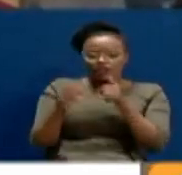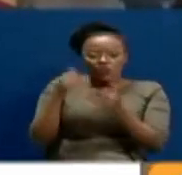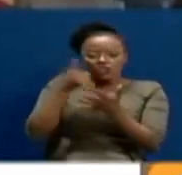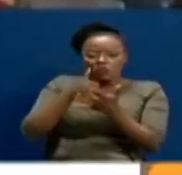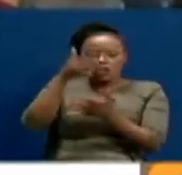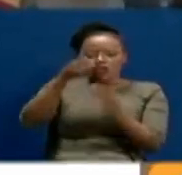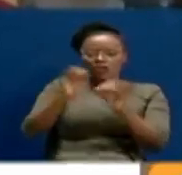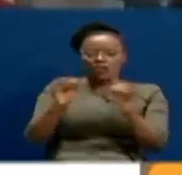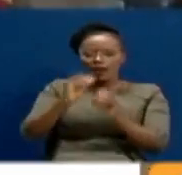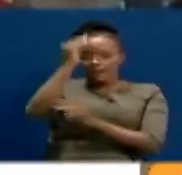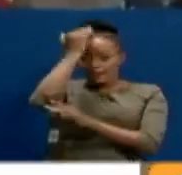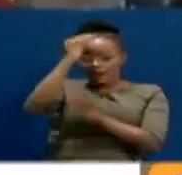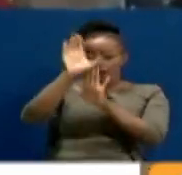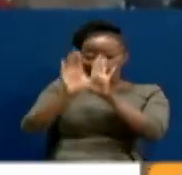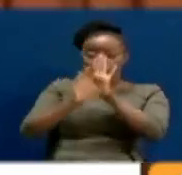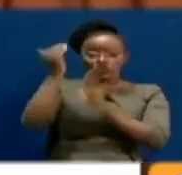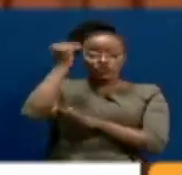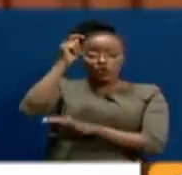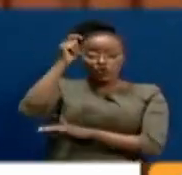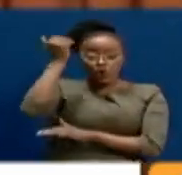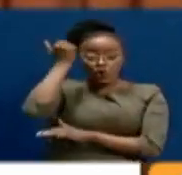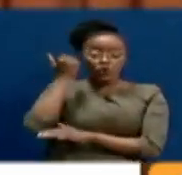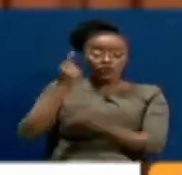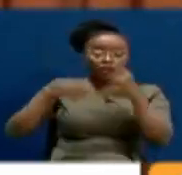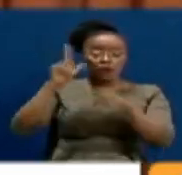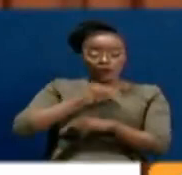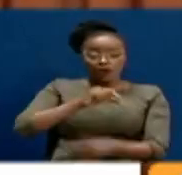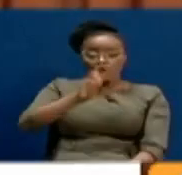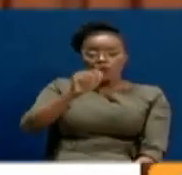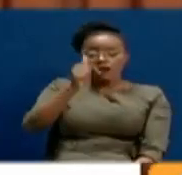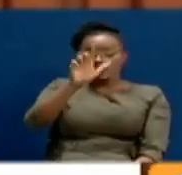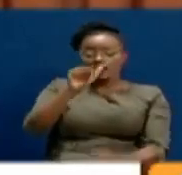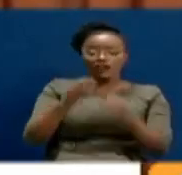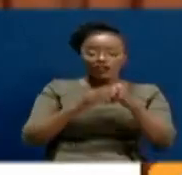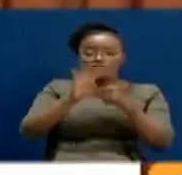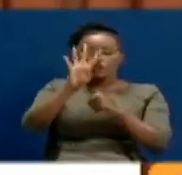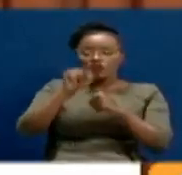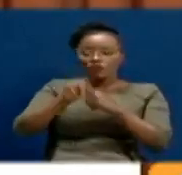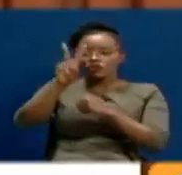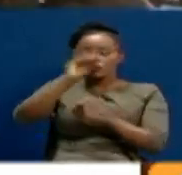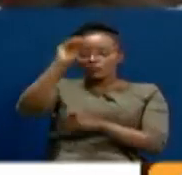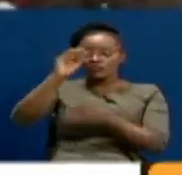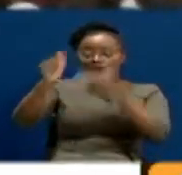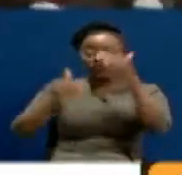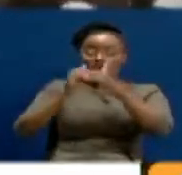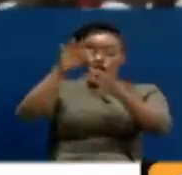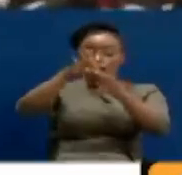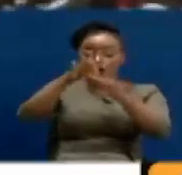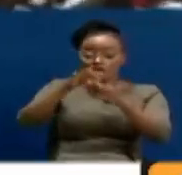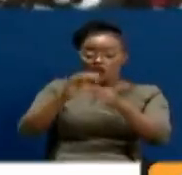count. On Monday, the Constitutional Court confirmed Ouattara's win after he received 94.27% of the votes.